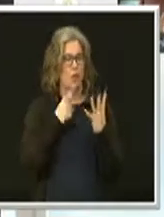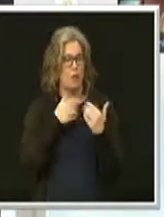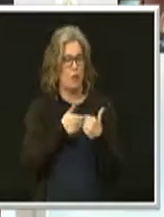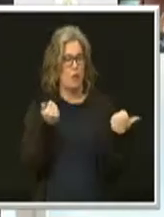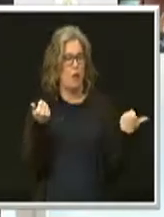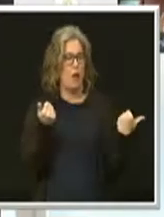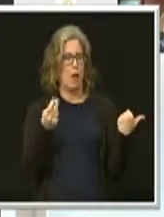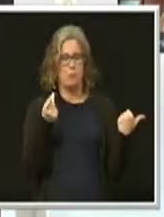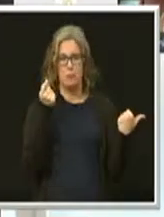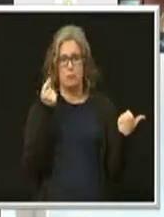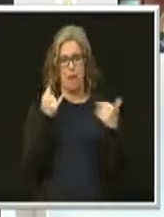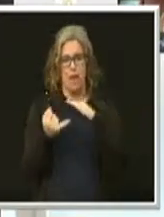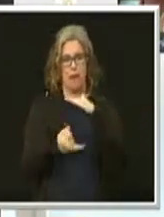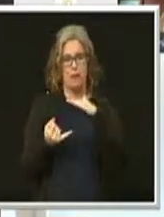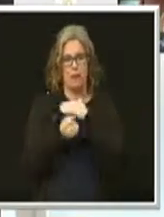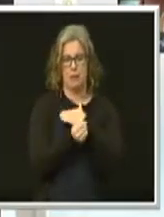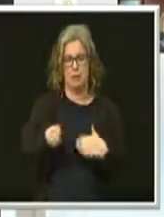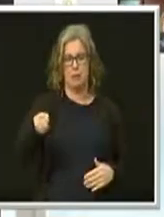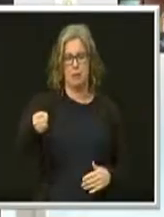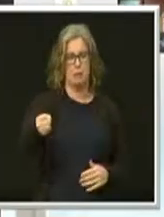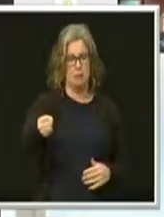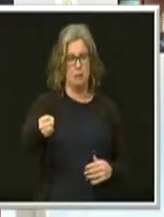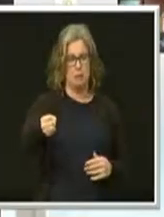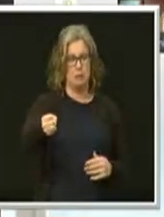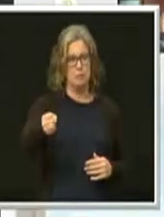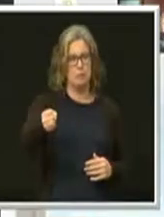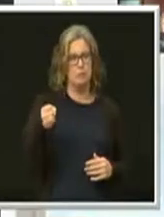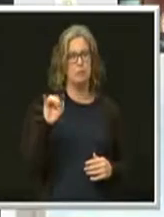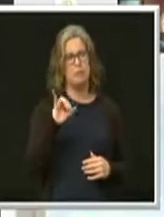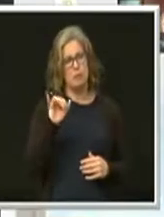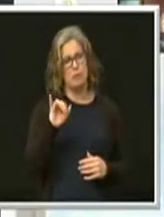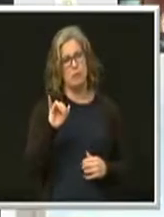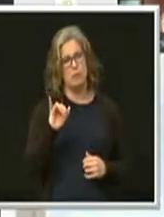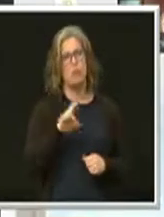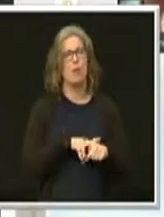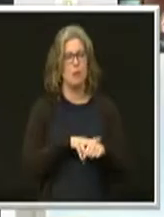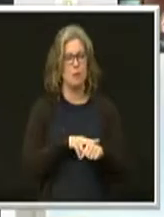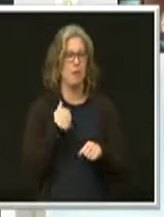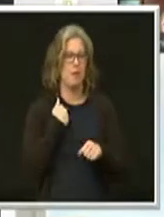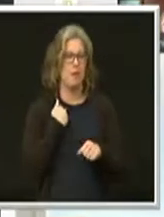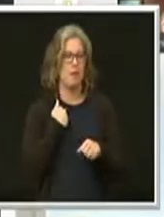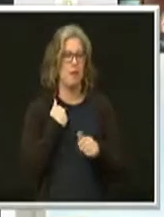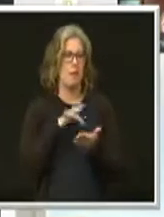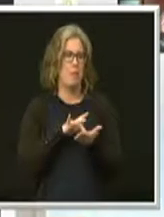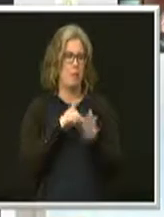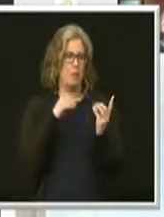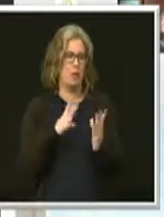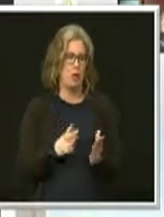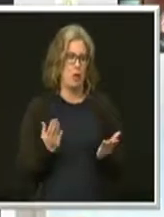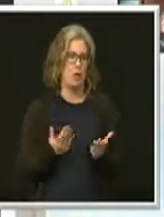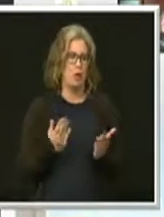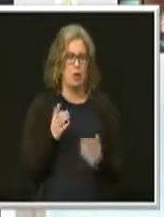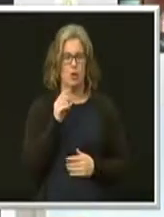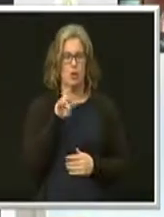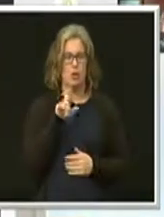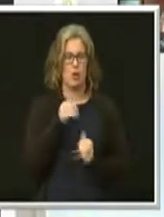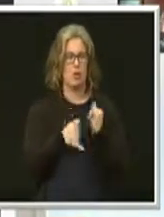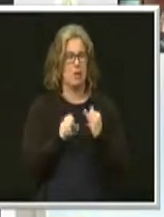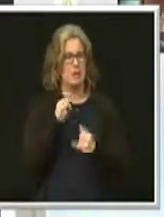separating them and isolating them. And also, of course, we have a medical director here, Dr.